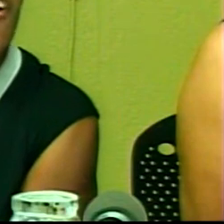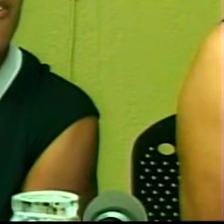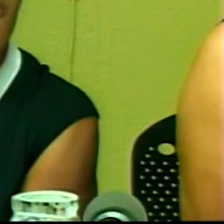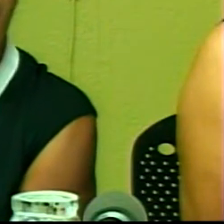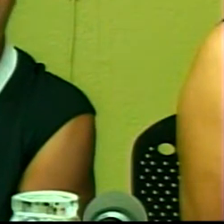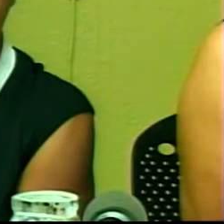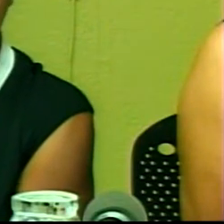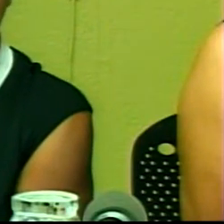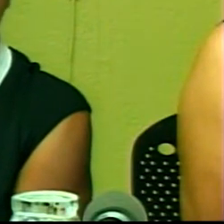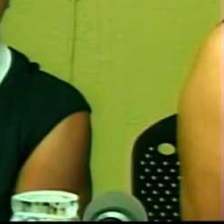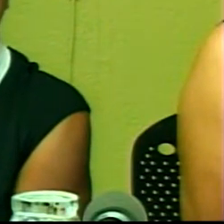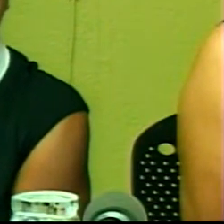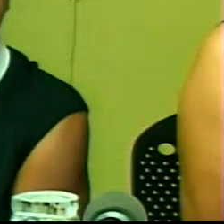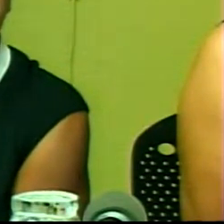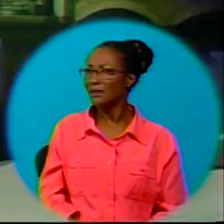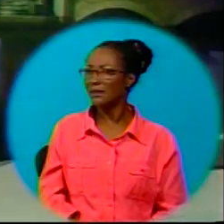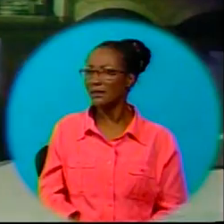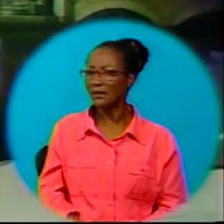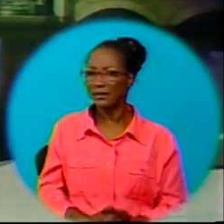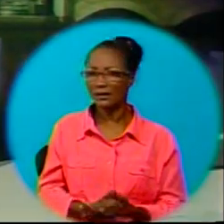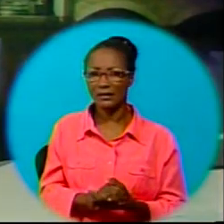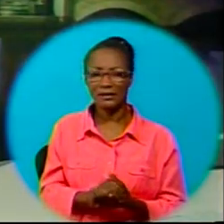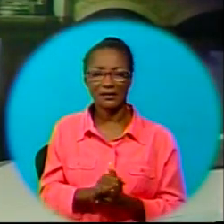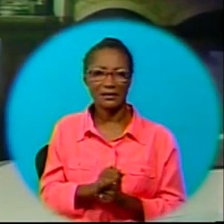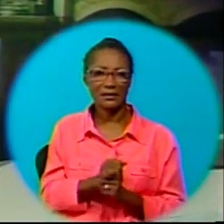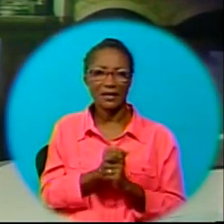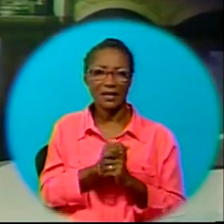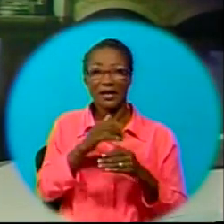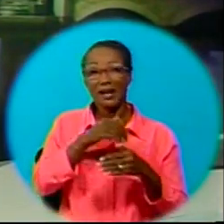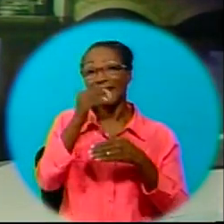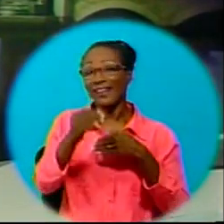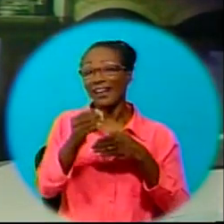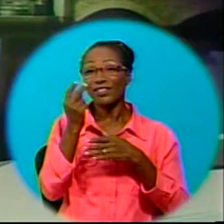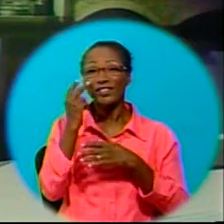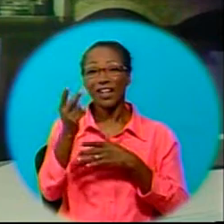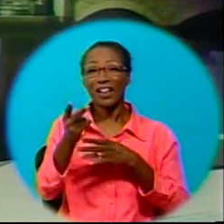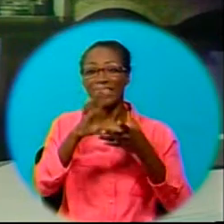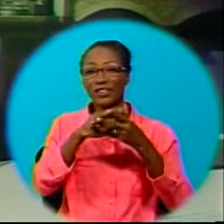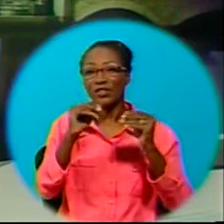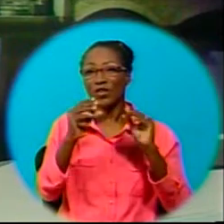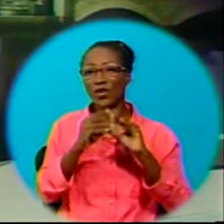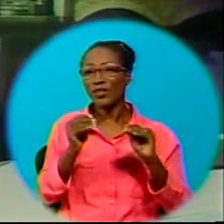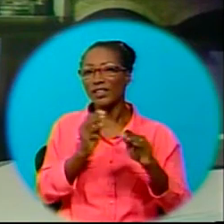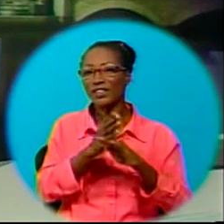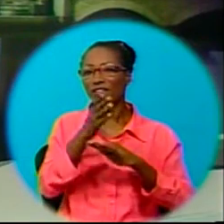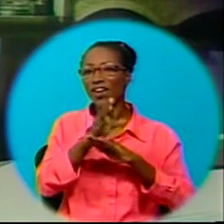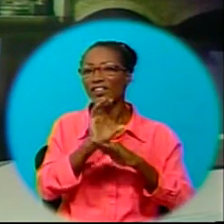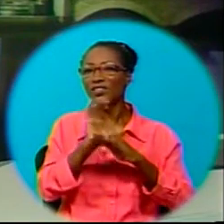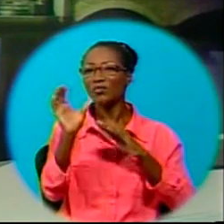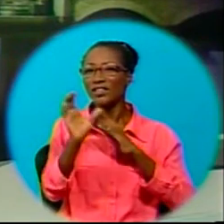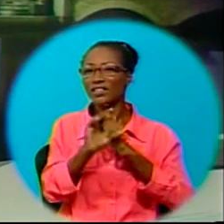What are you going to do with a condom?" Well, still to come, a look at some of the stories making headlines across